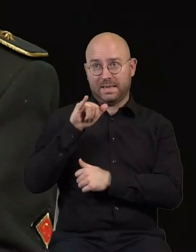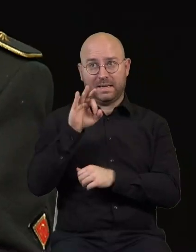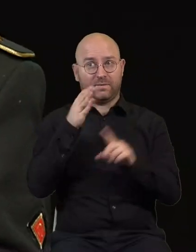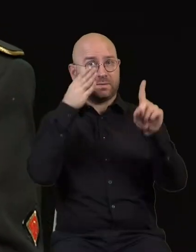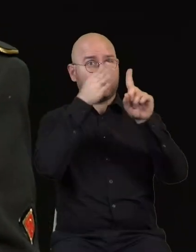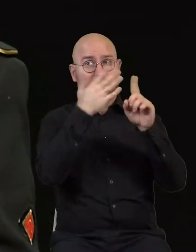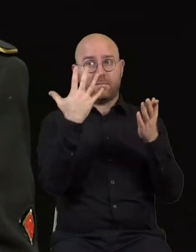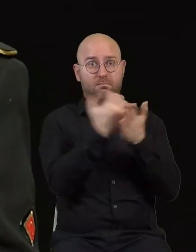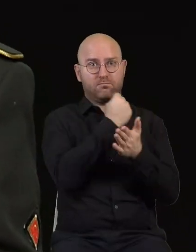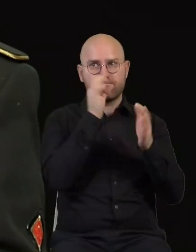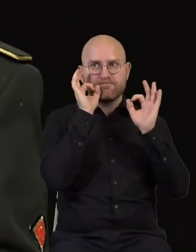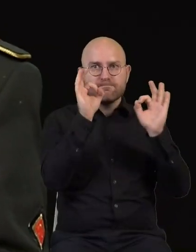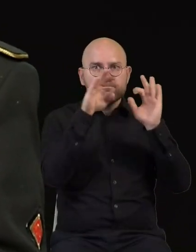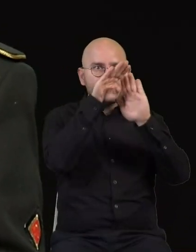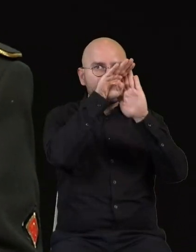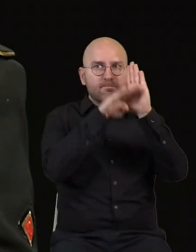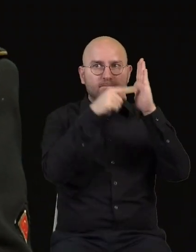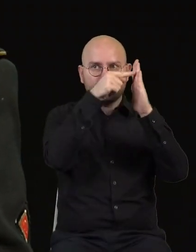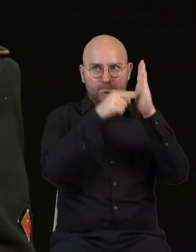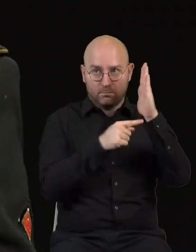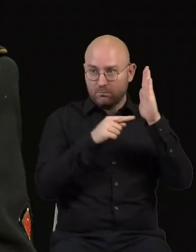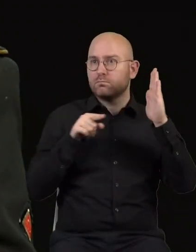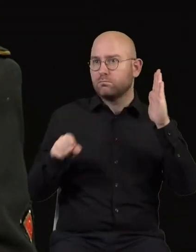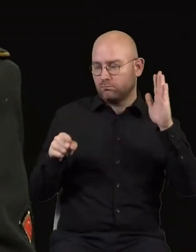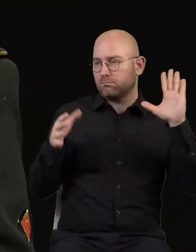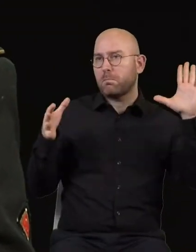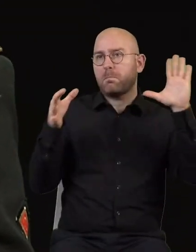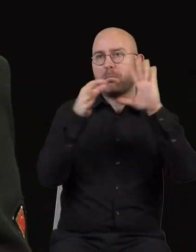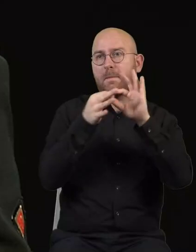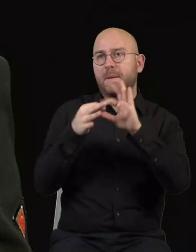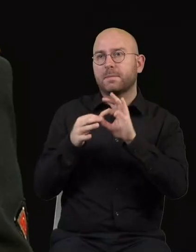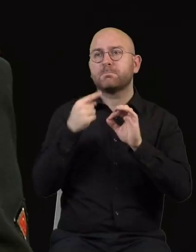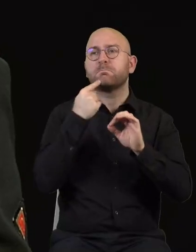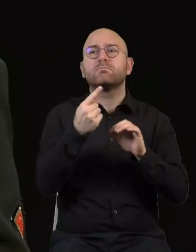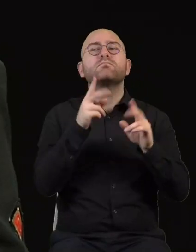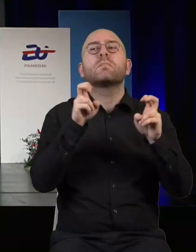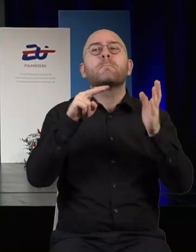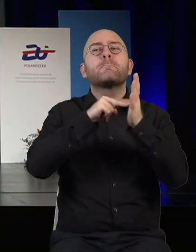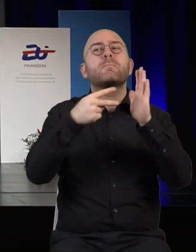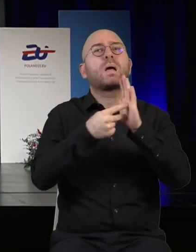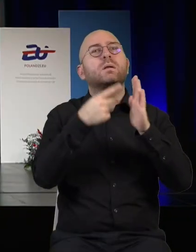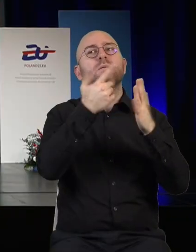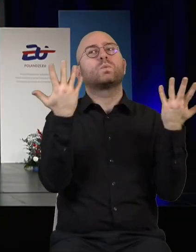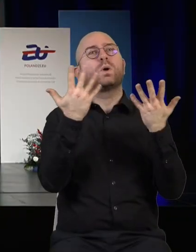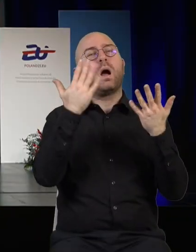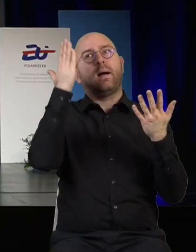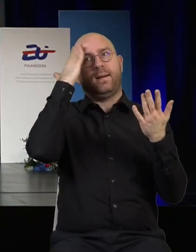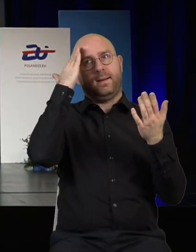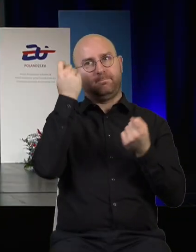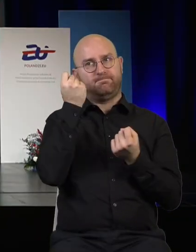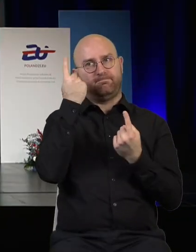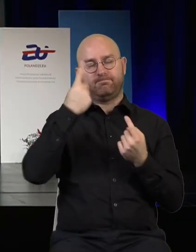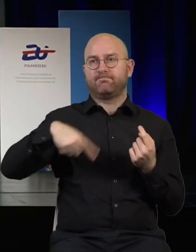and a secure and a free environment for all of us. The inner layer of this onion. Thank you. Thank you very much.